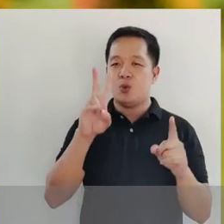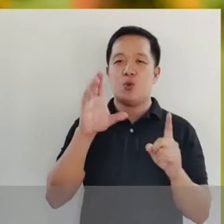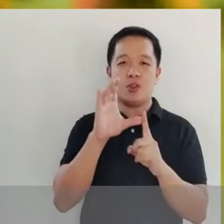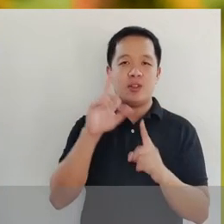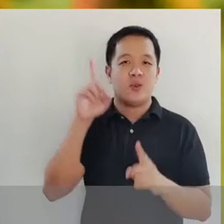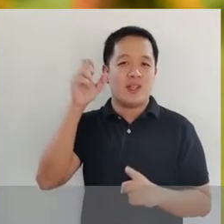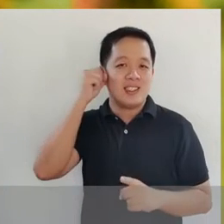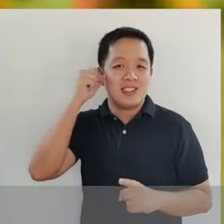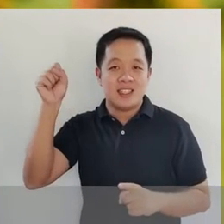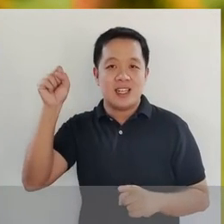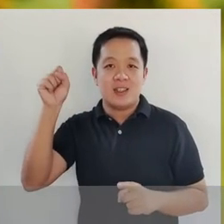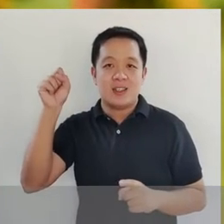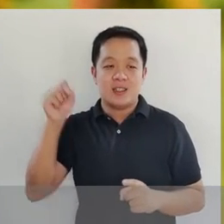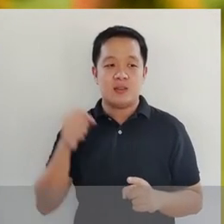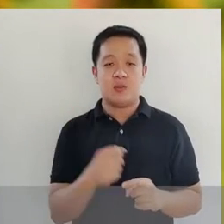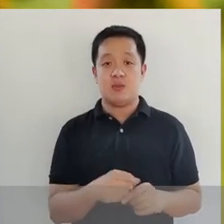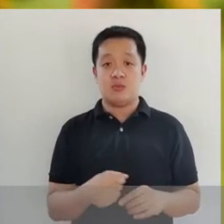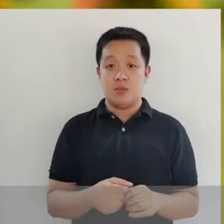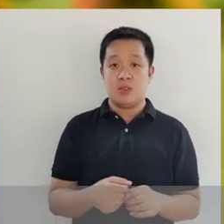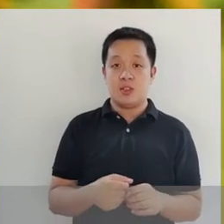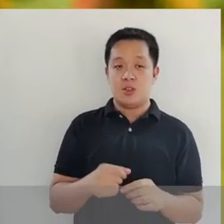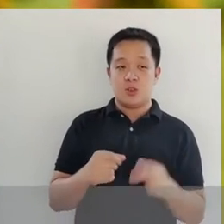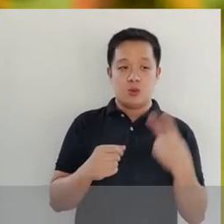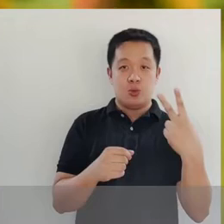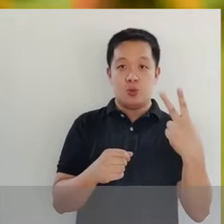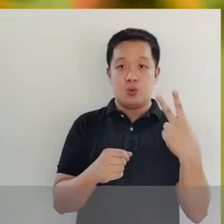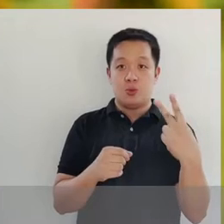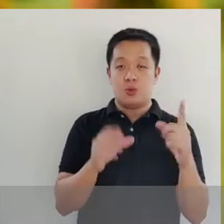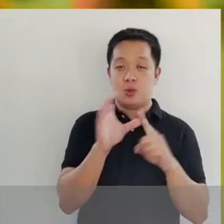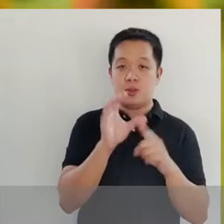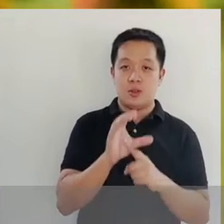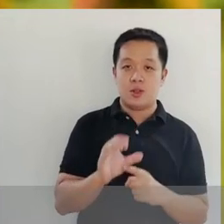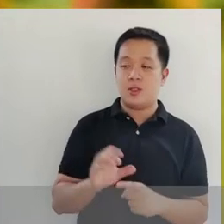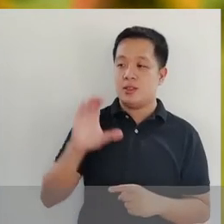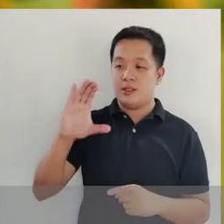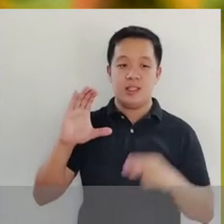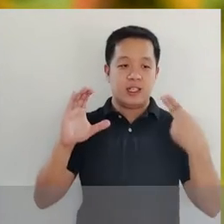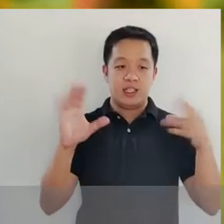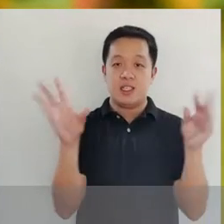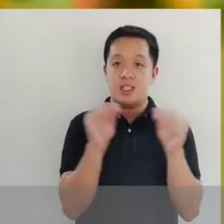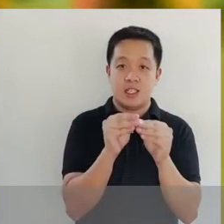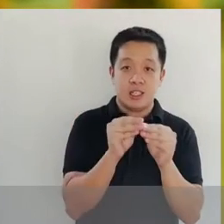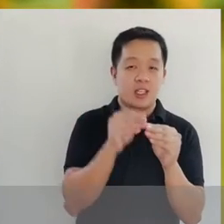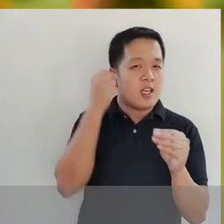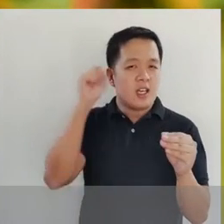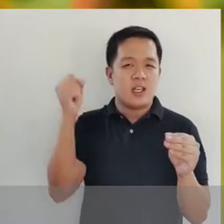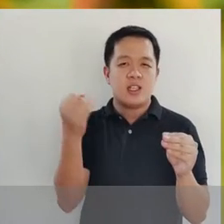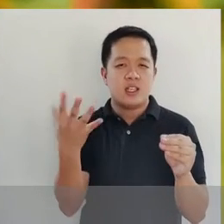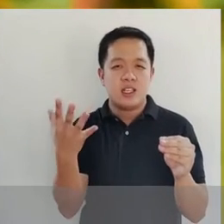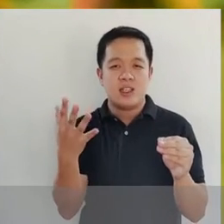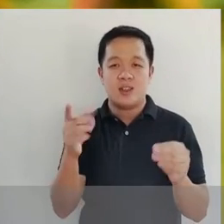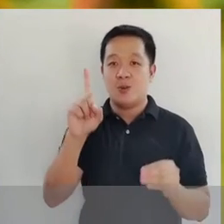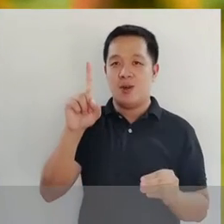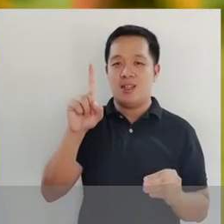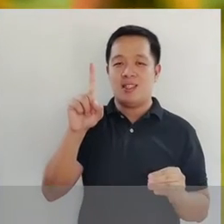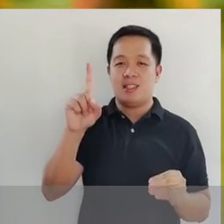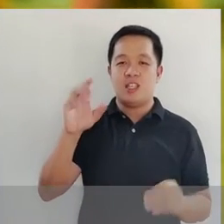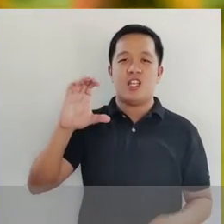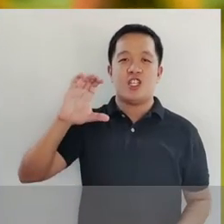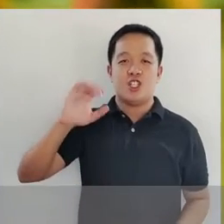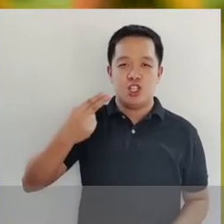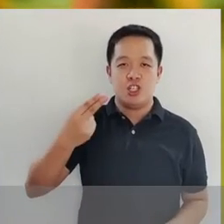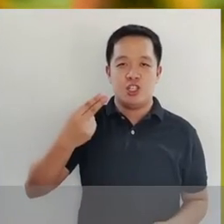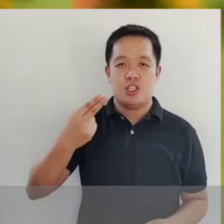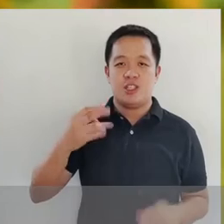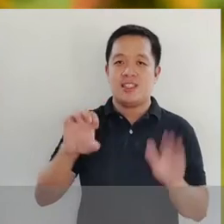consonant digraph. Together, the two consonants still make one sound, which is ch,